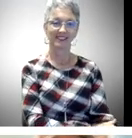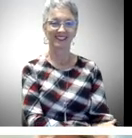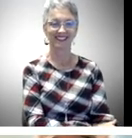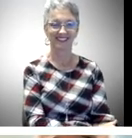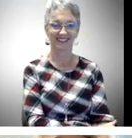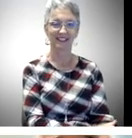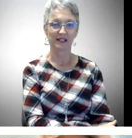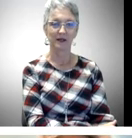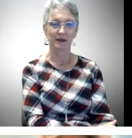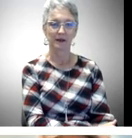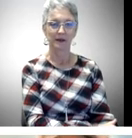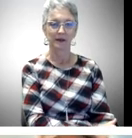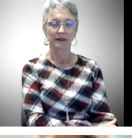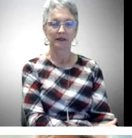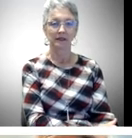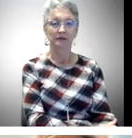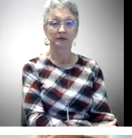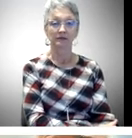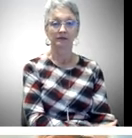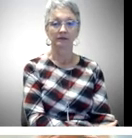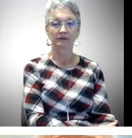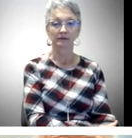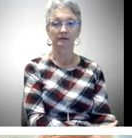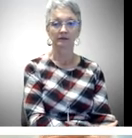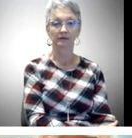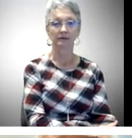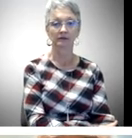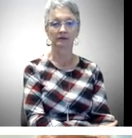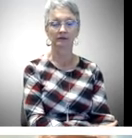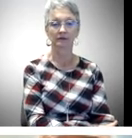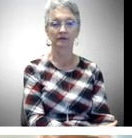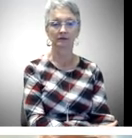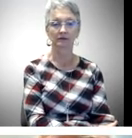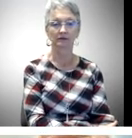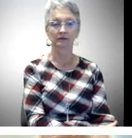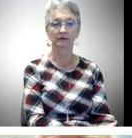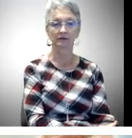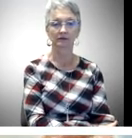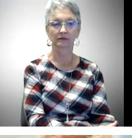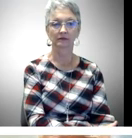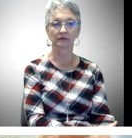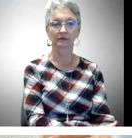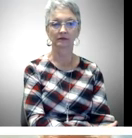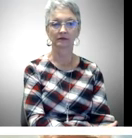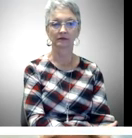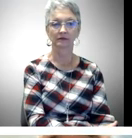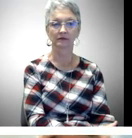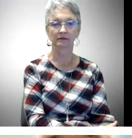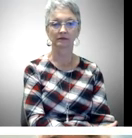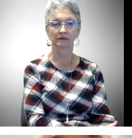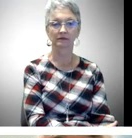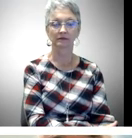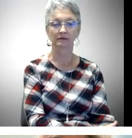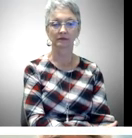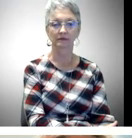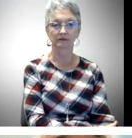to experience. But what happens with a person with a disability, the minute they make a mistake, everyone wants to either put them in a more restrictive setting, they